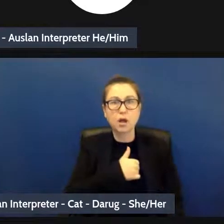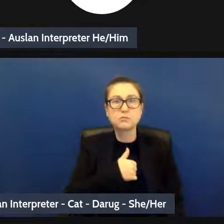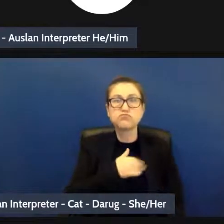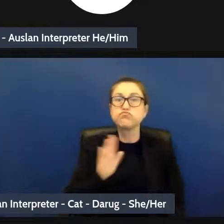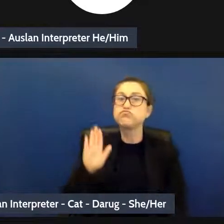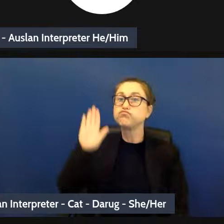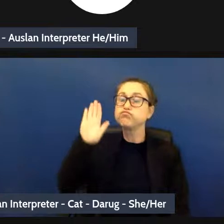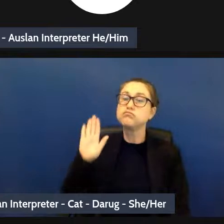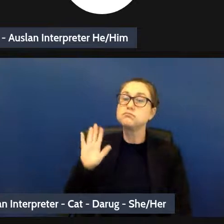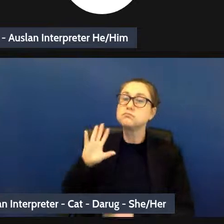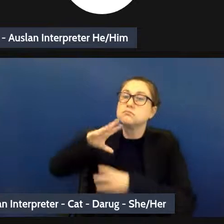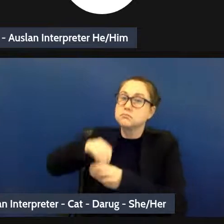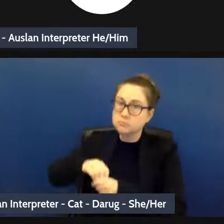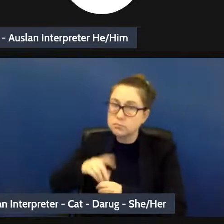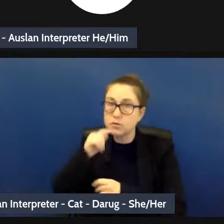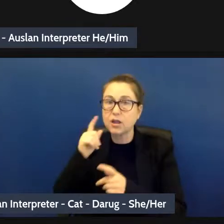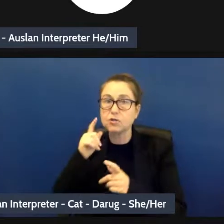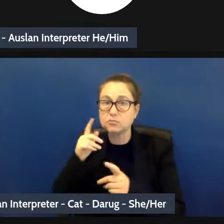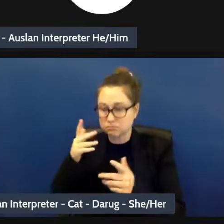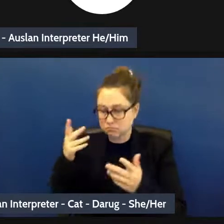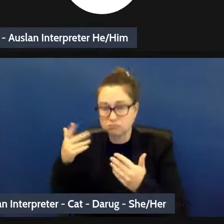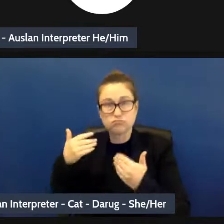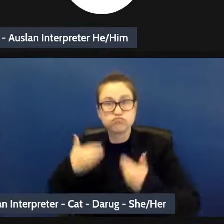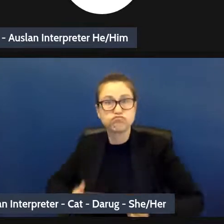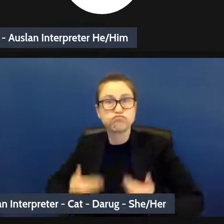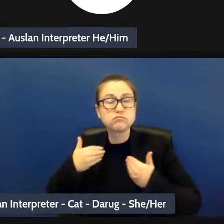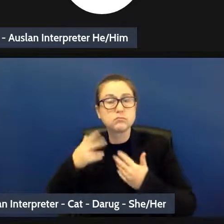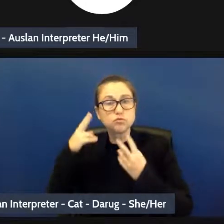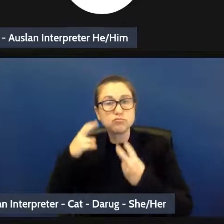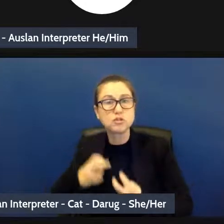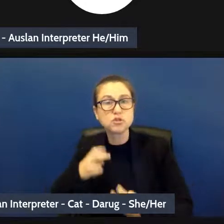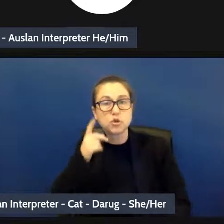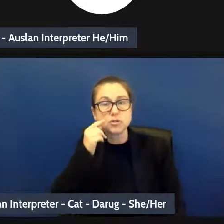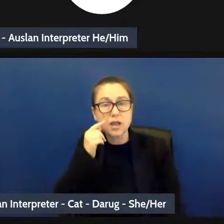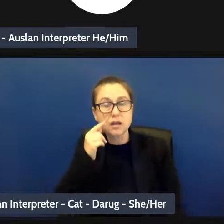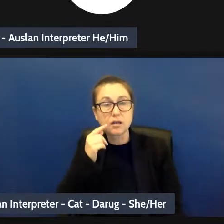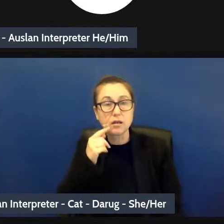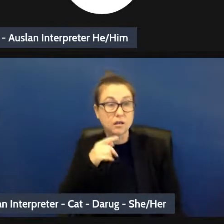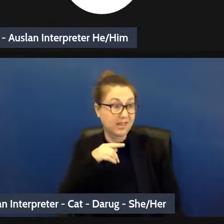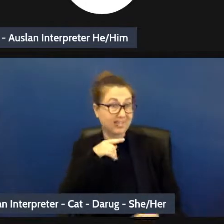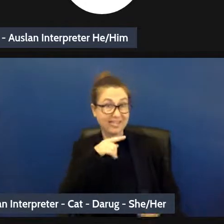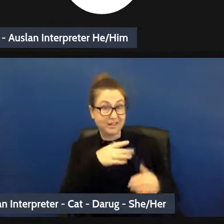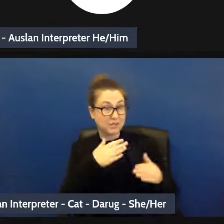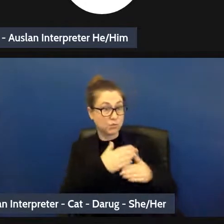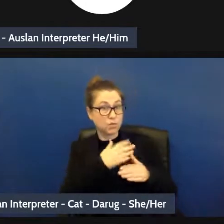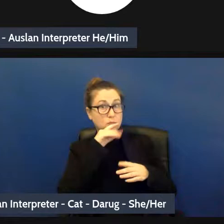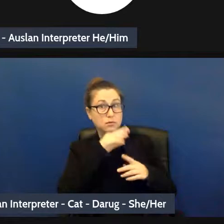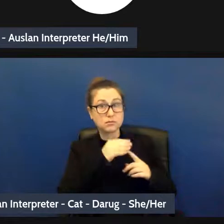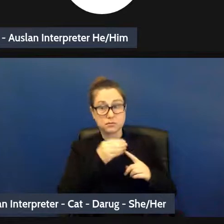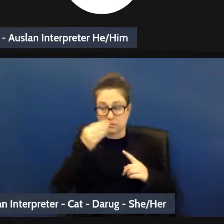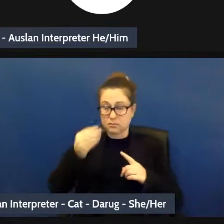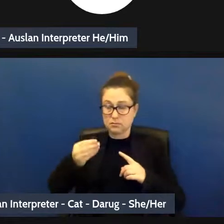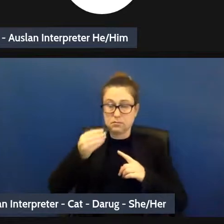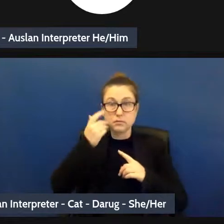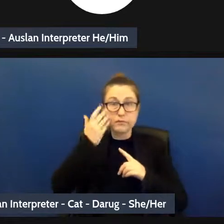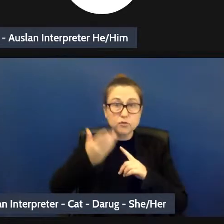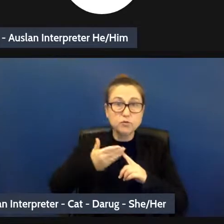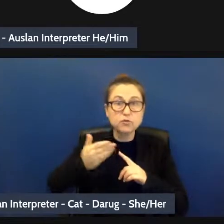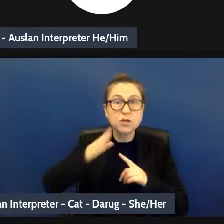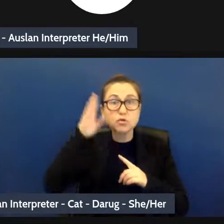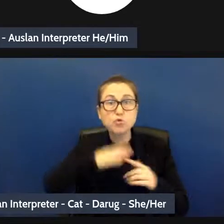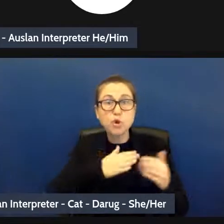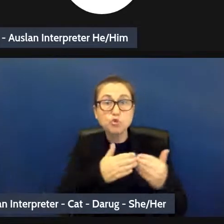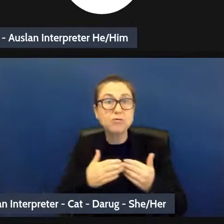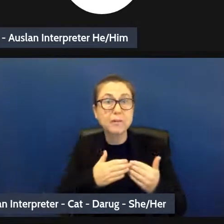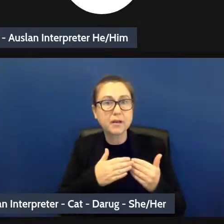into research studies. Absolutely. And so this work is going to inform the stroke treatments of the future. And I just think